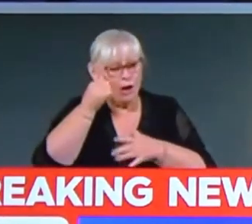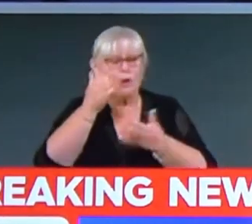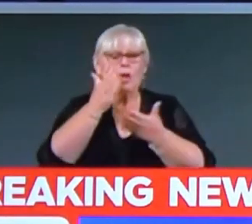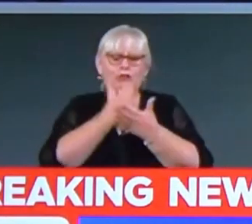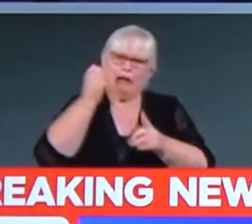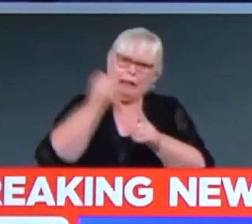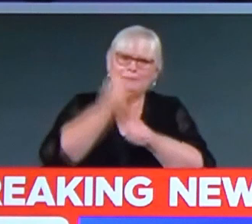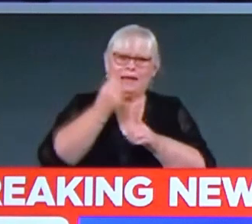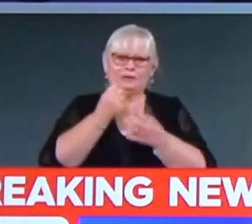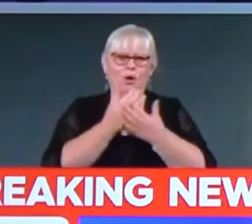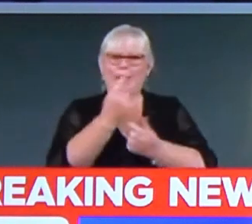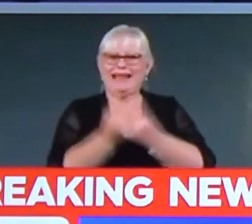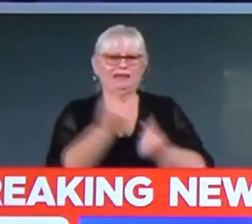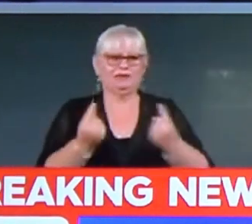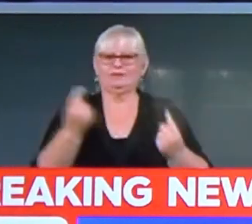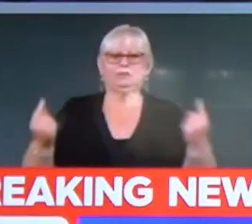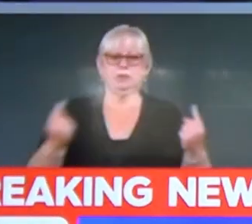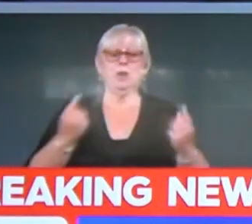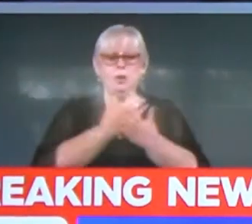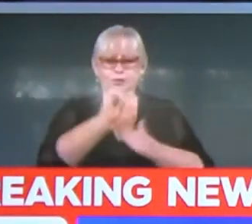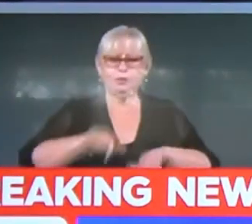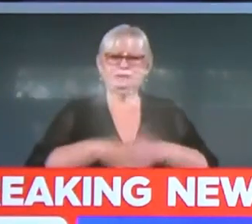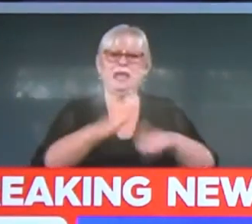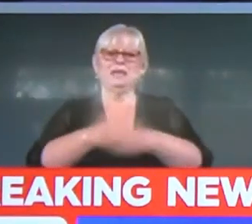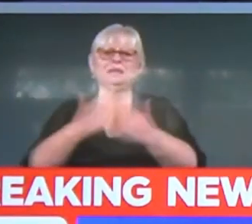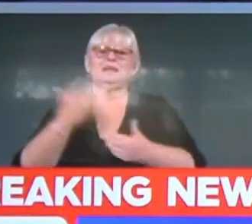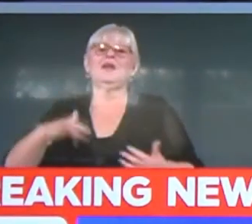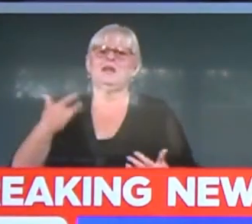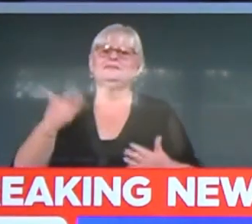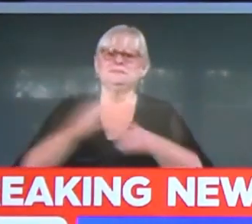that these measures are having on the daily lives of Australians.